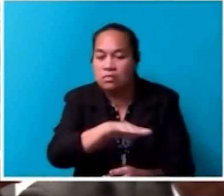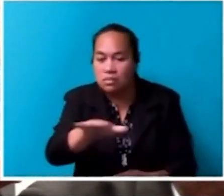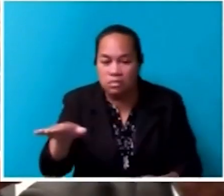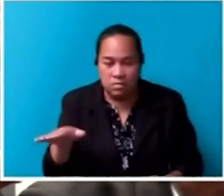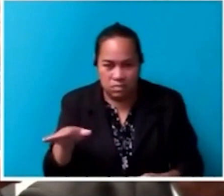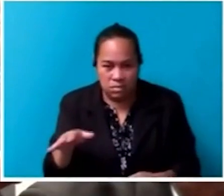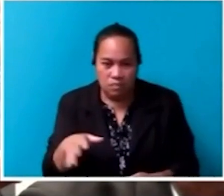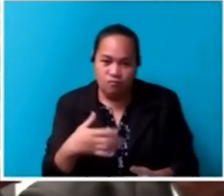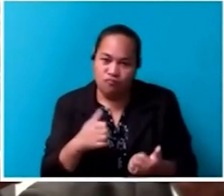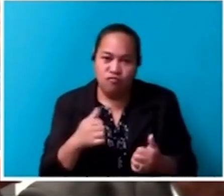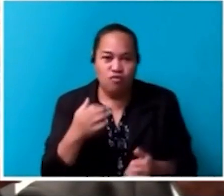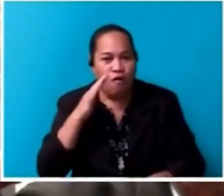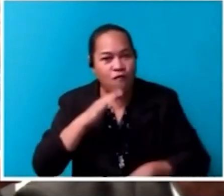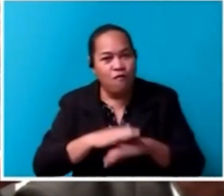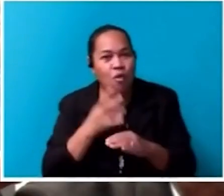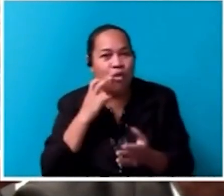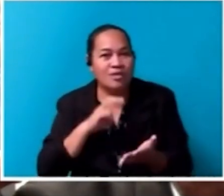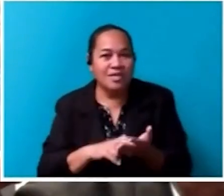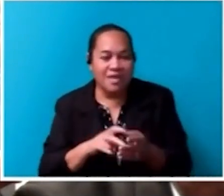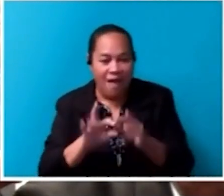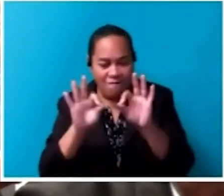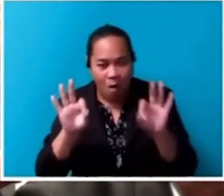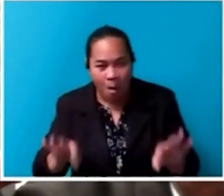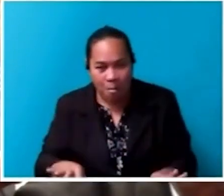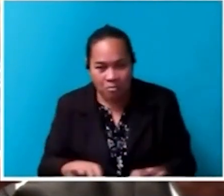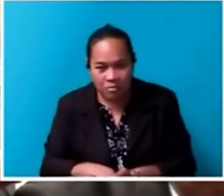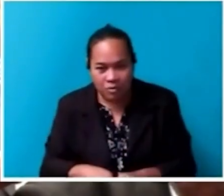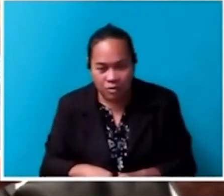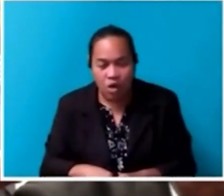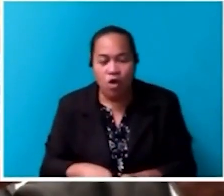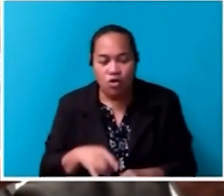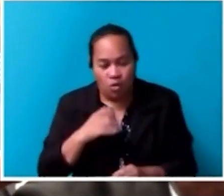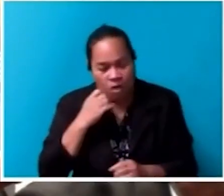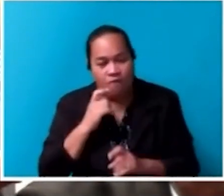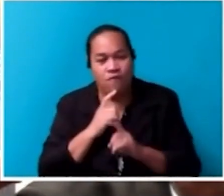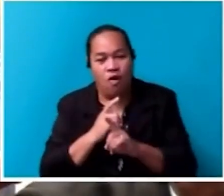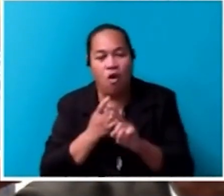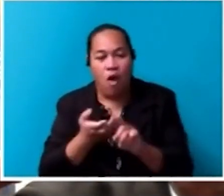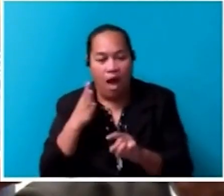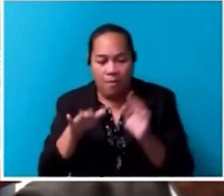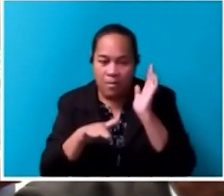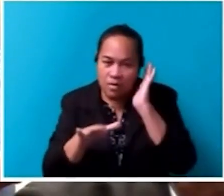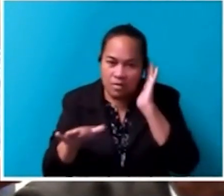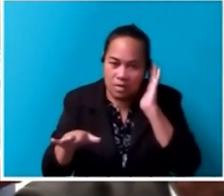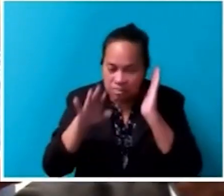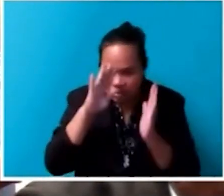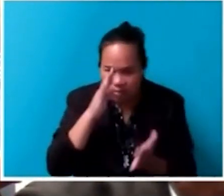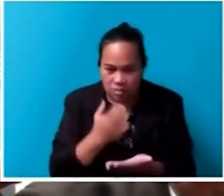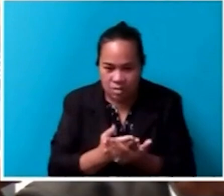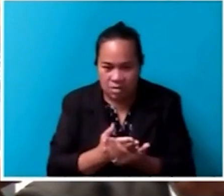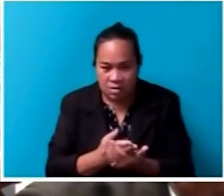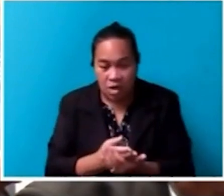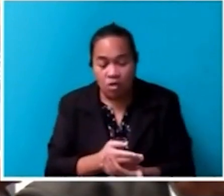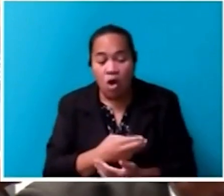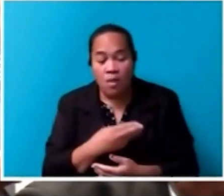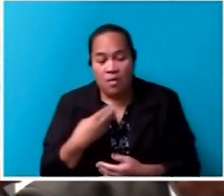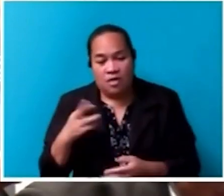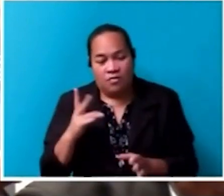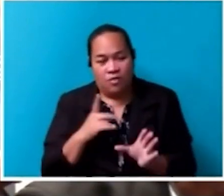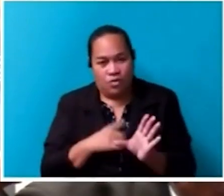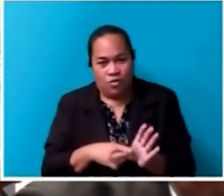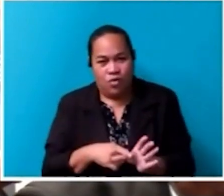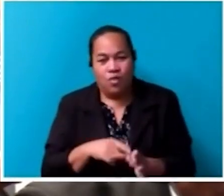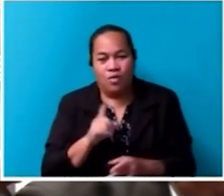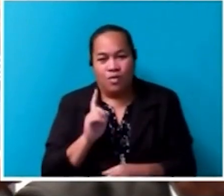full registration forms, enabling targeted follow-up to undertake the ministry's Easter on the